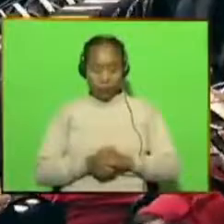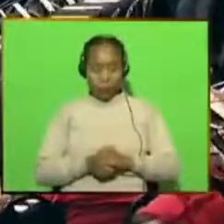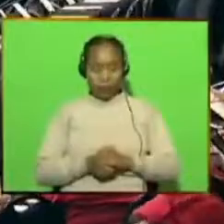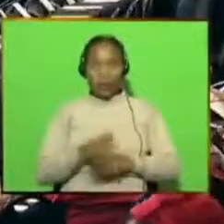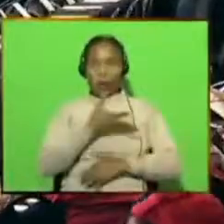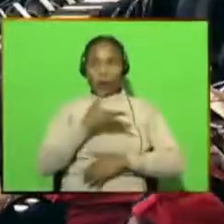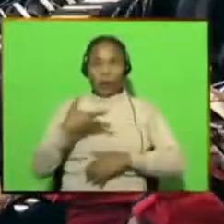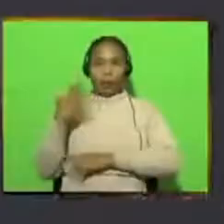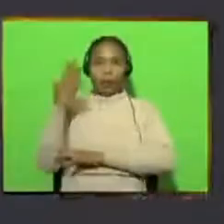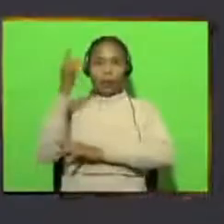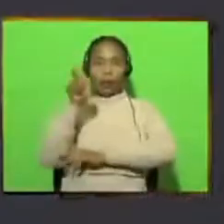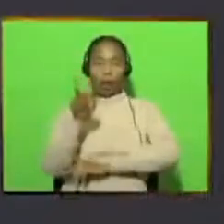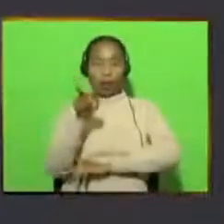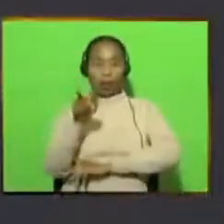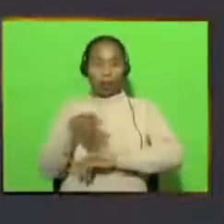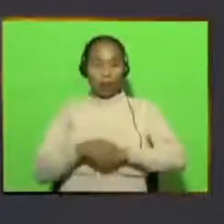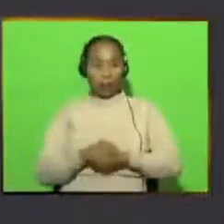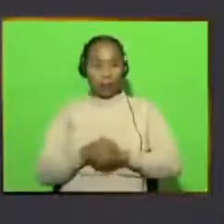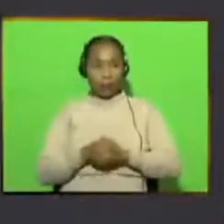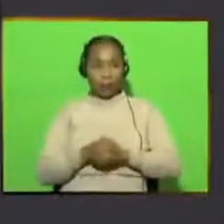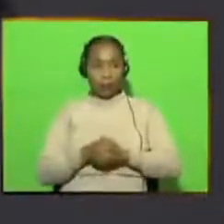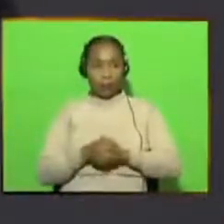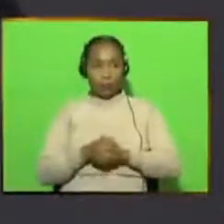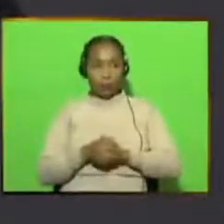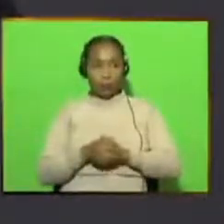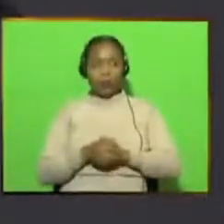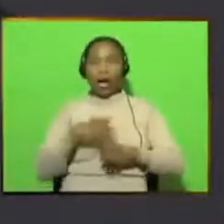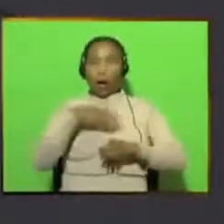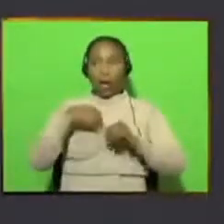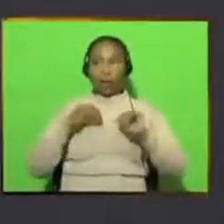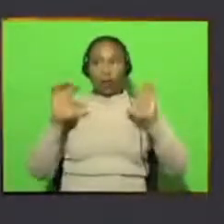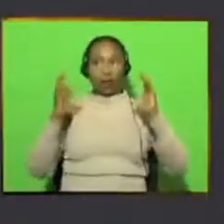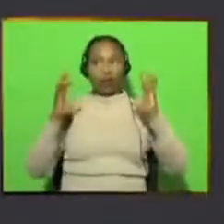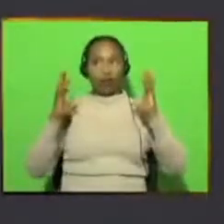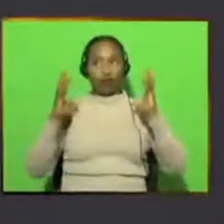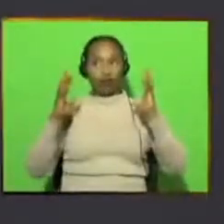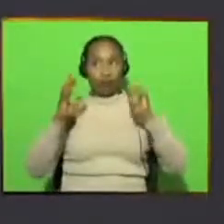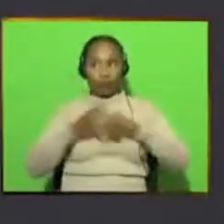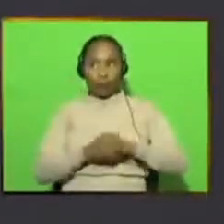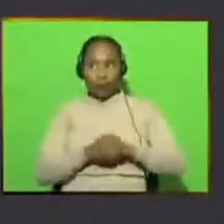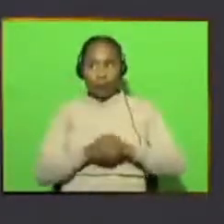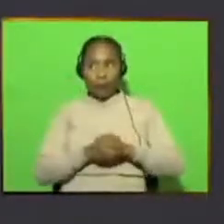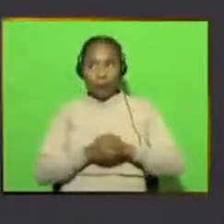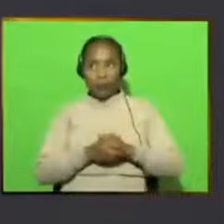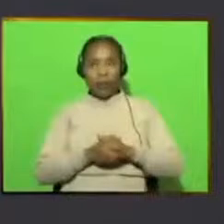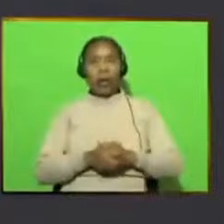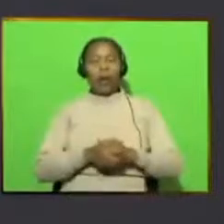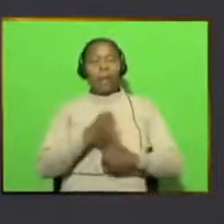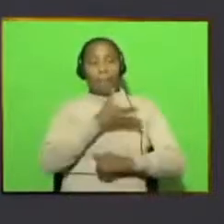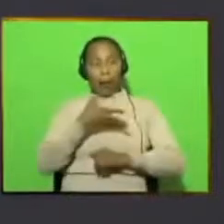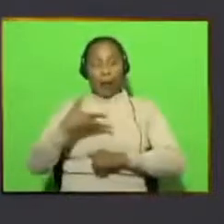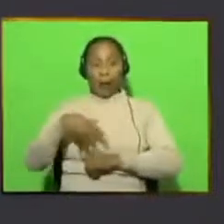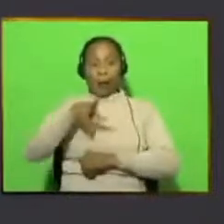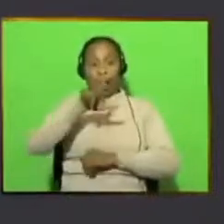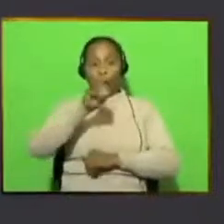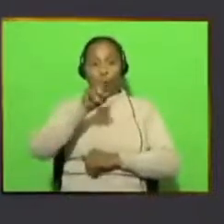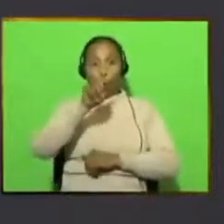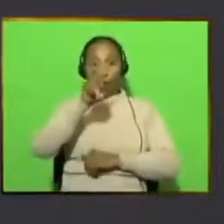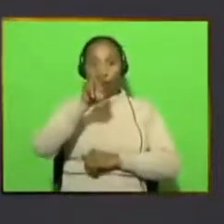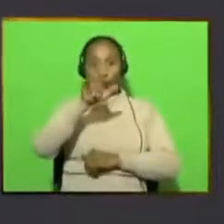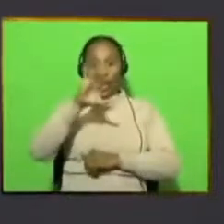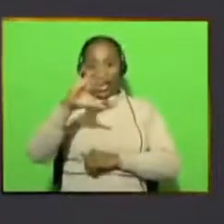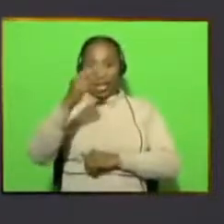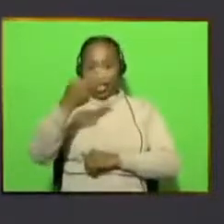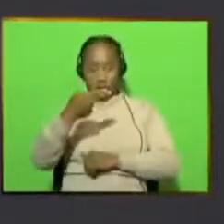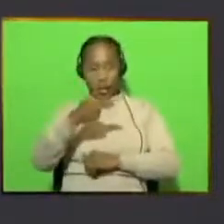Madam Speaker, I would like to congratulate you. Mrs. Lothrit, I'd like to congratulate